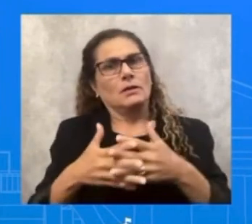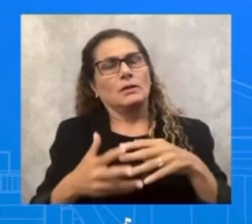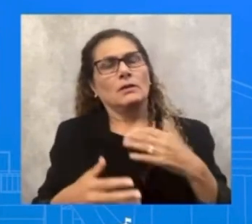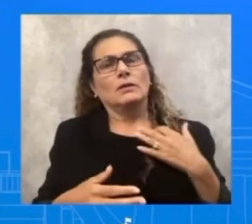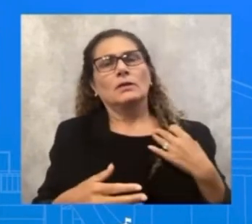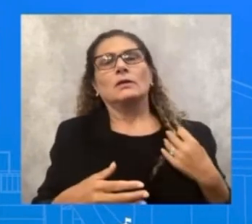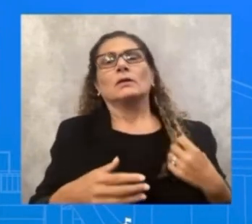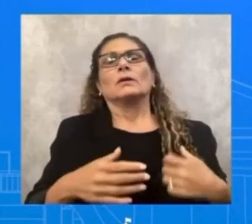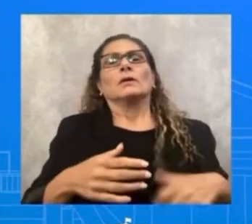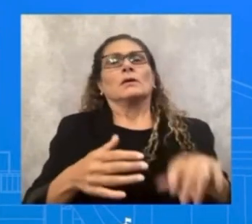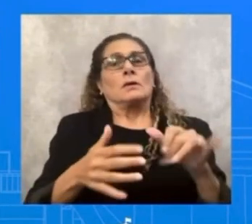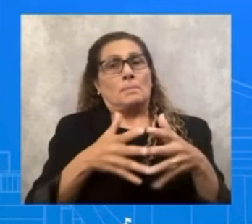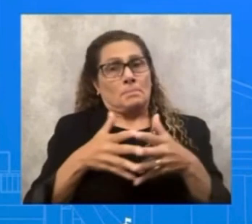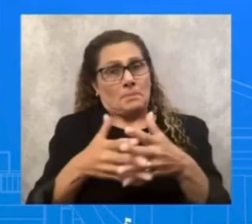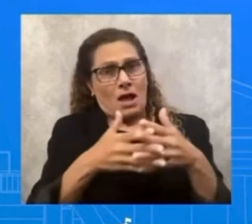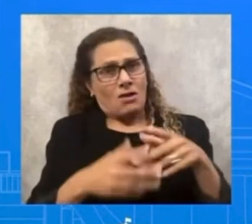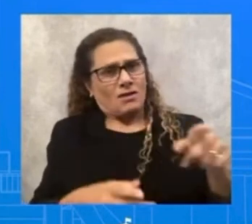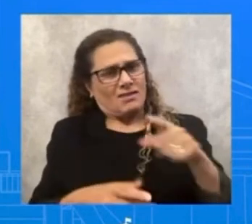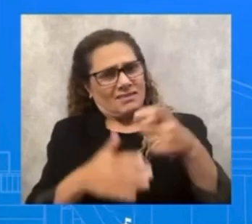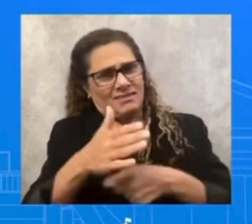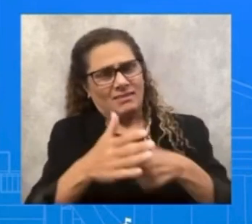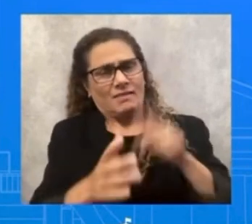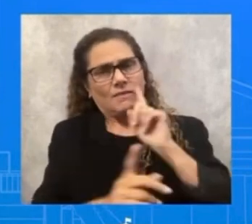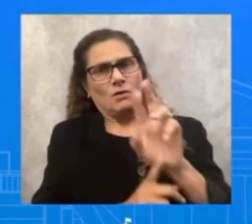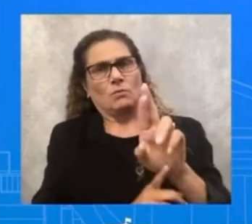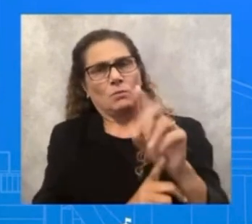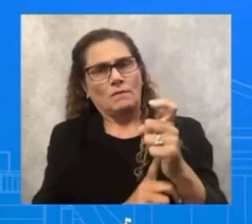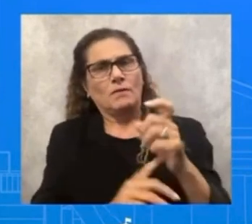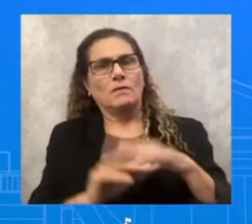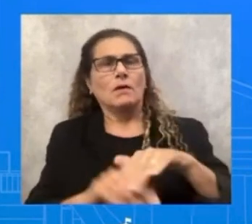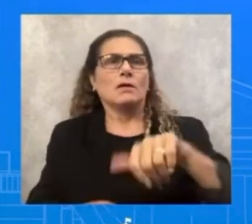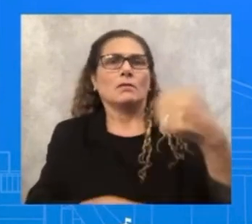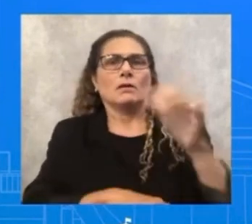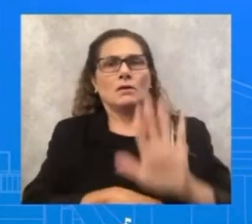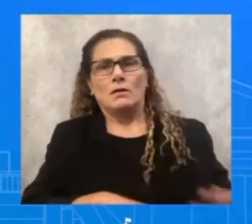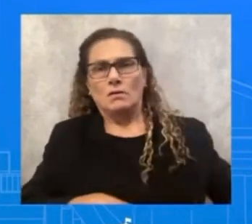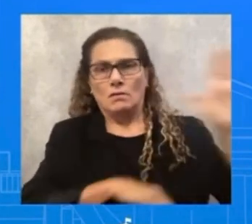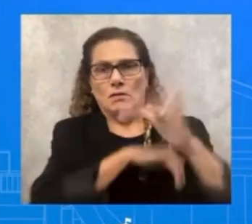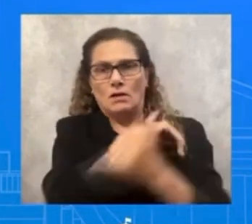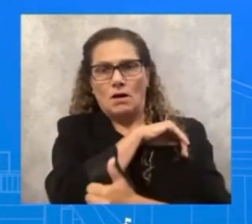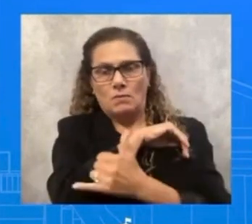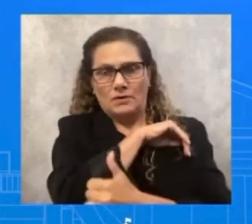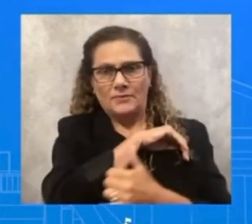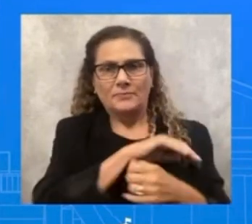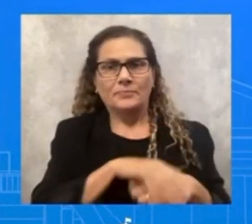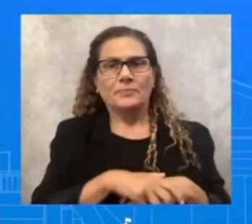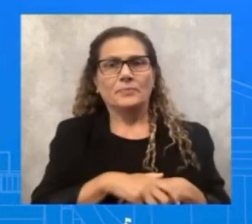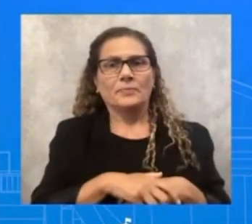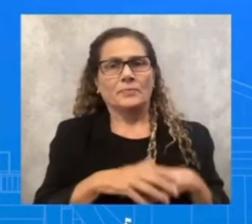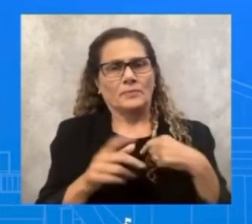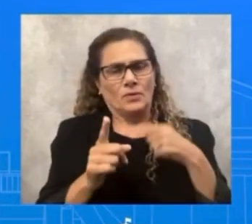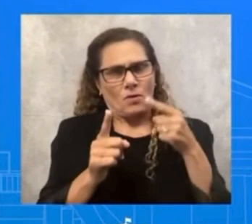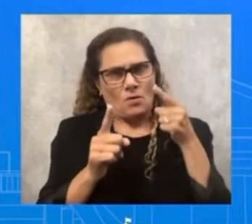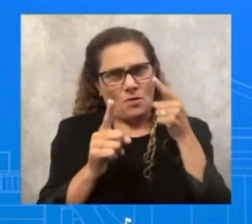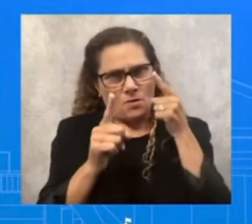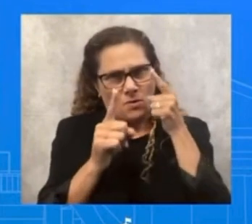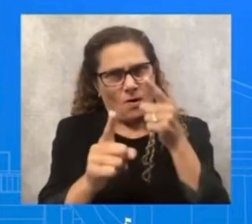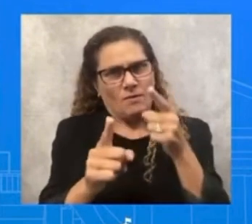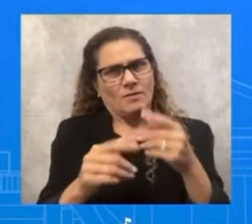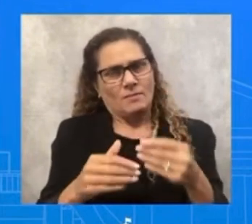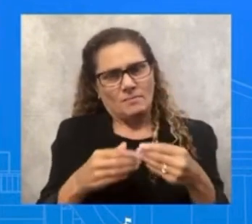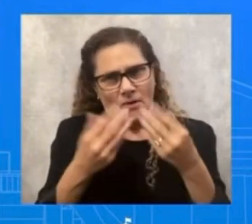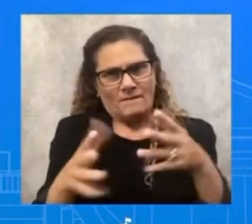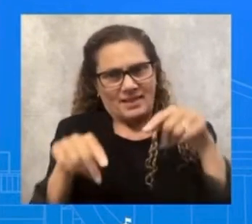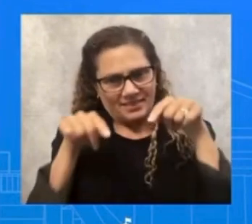a real salience to this. So my focus is in really ensuring that we are implementing this and delivering those results to people.